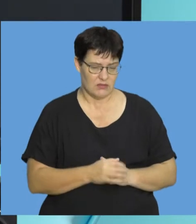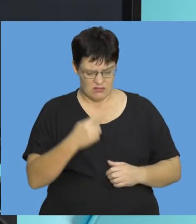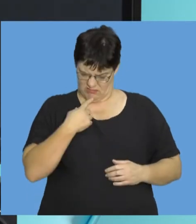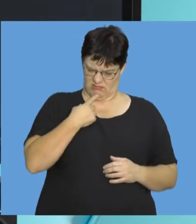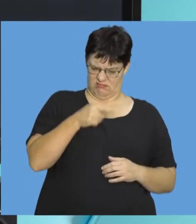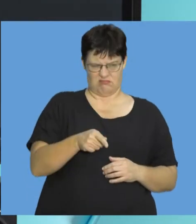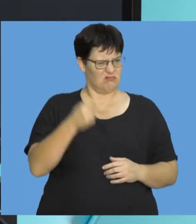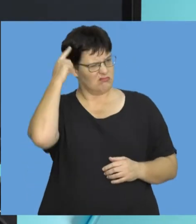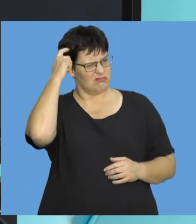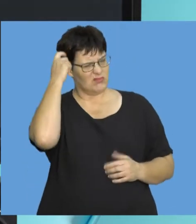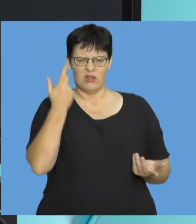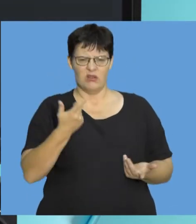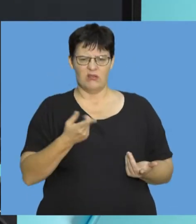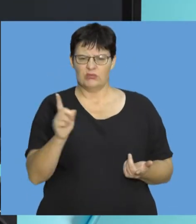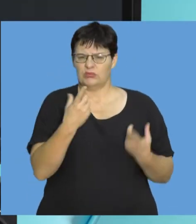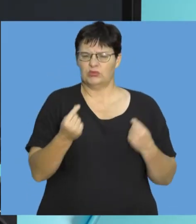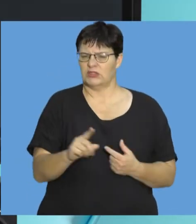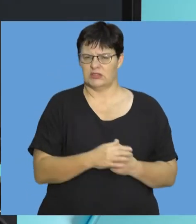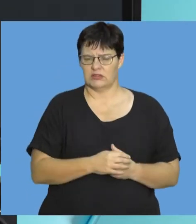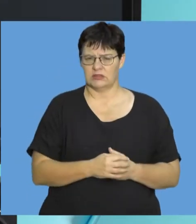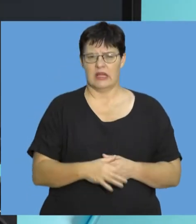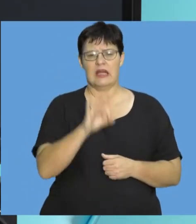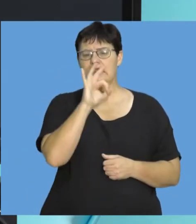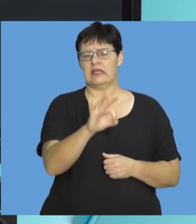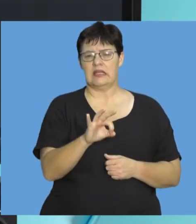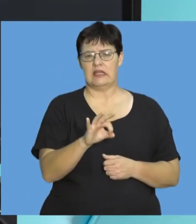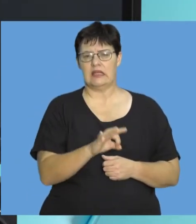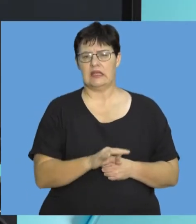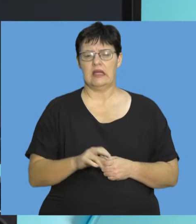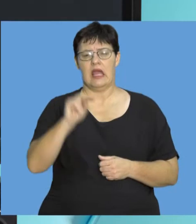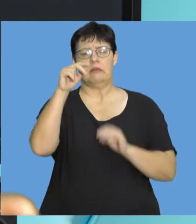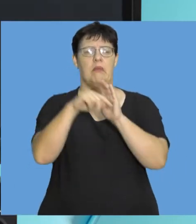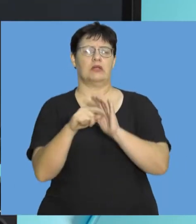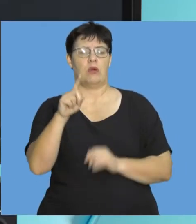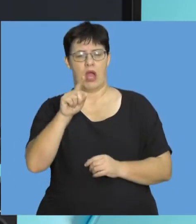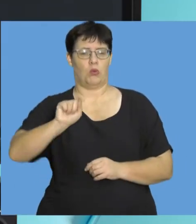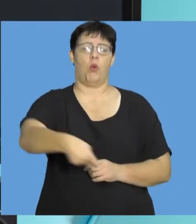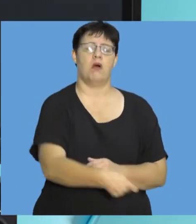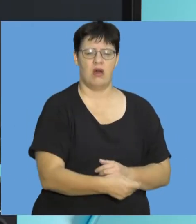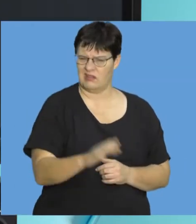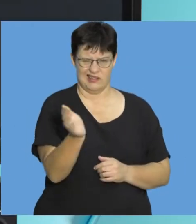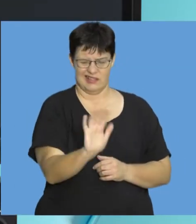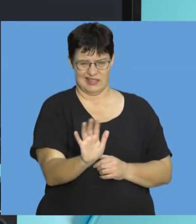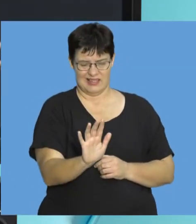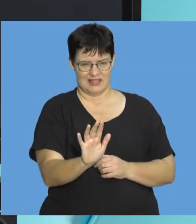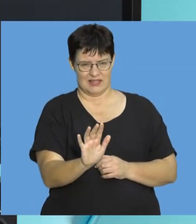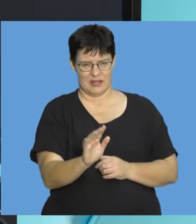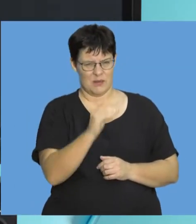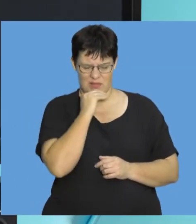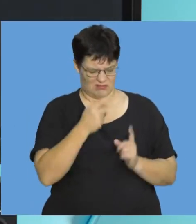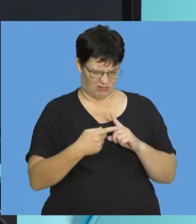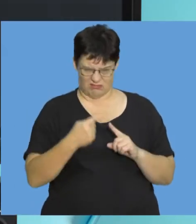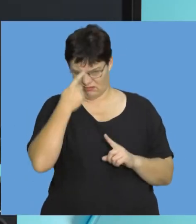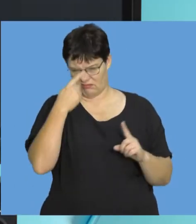yourself to hear yourself now saying it's 3 to the exponent of n minus 1 comma something, because really that wouldn't